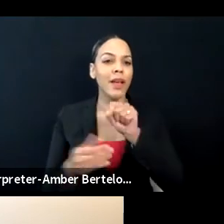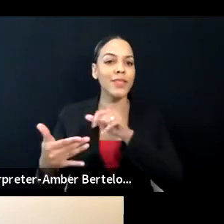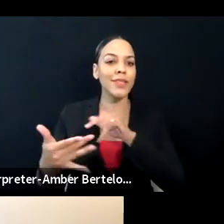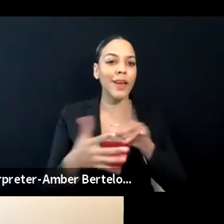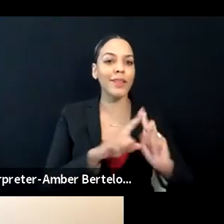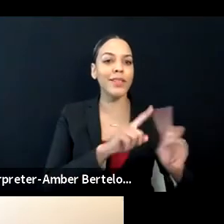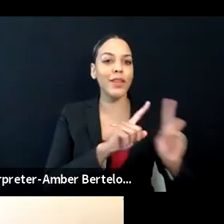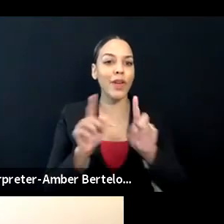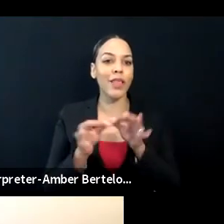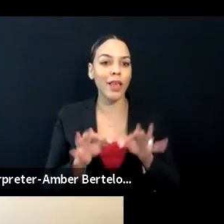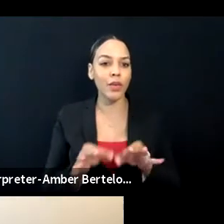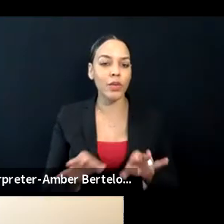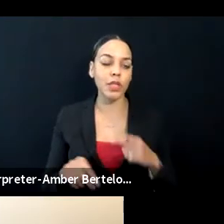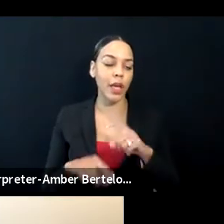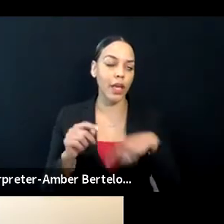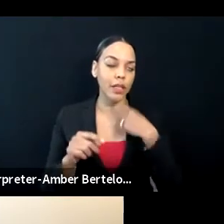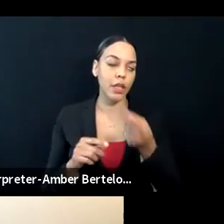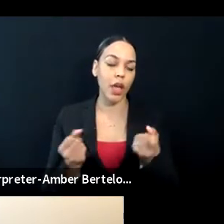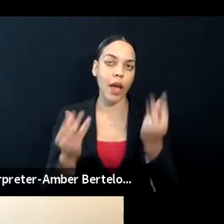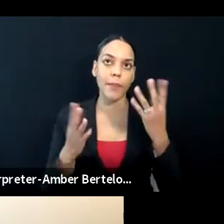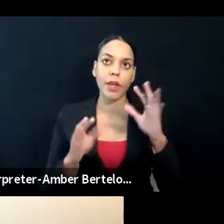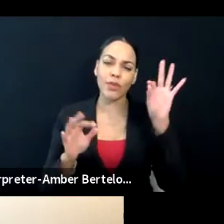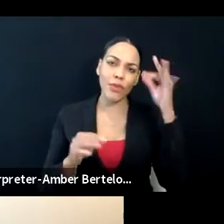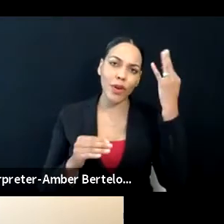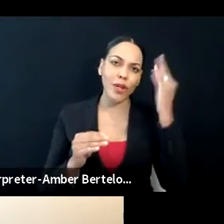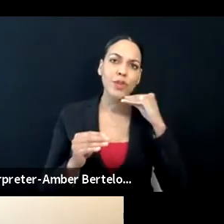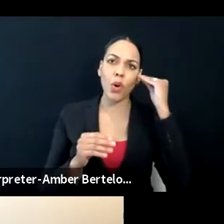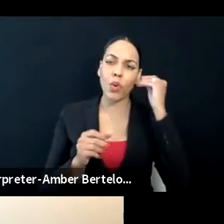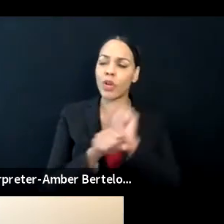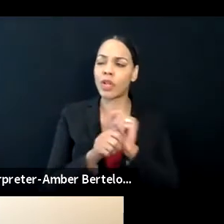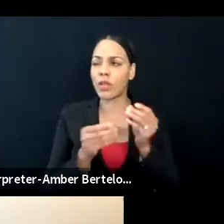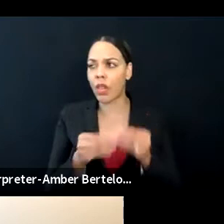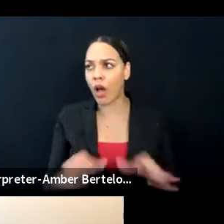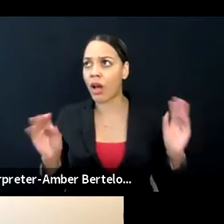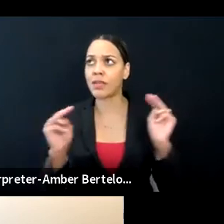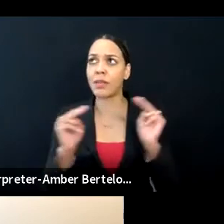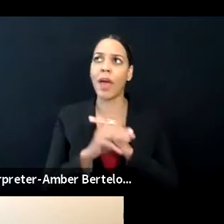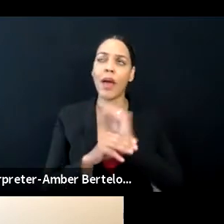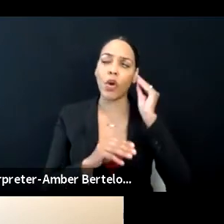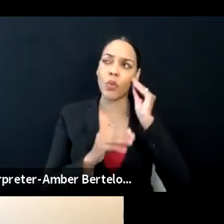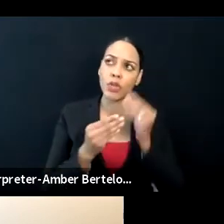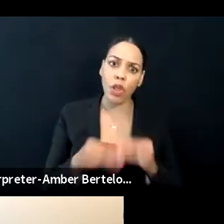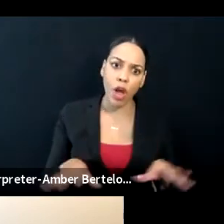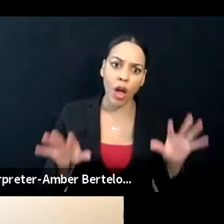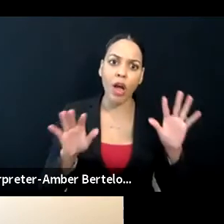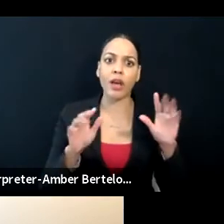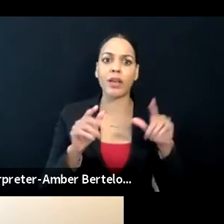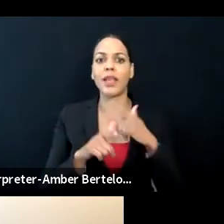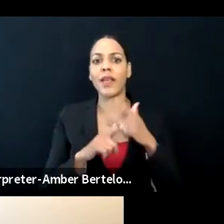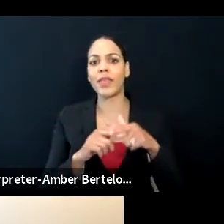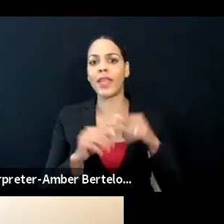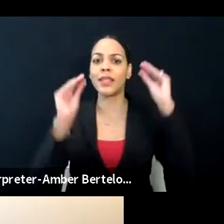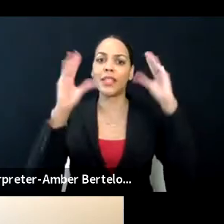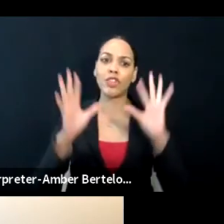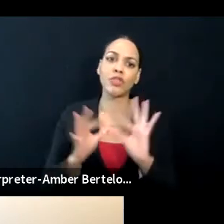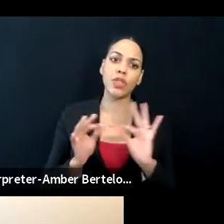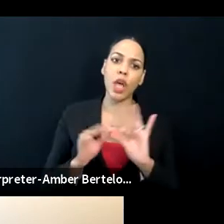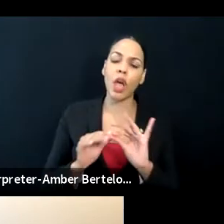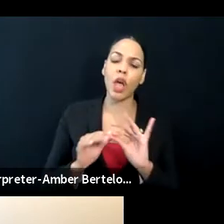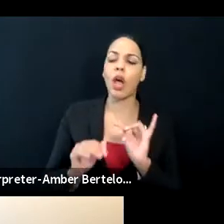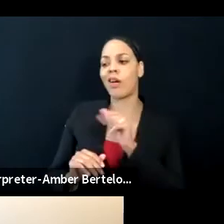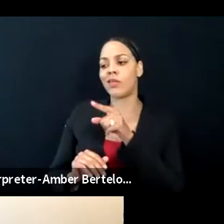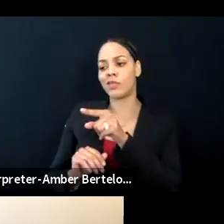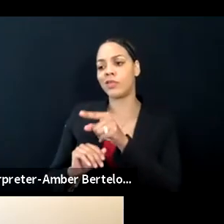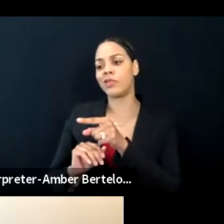how many French homeworks were lost, how many math homeworks, and then her being positioned as a child who sometimes loses her